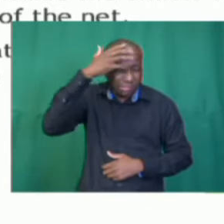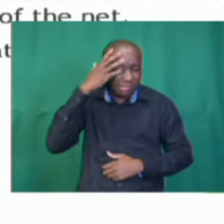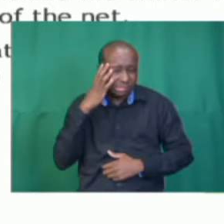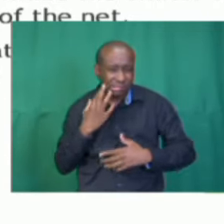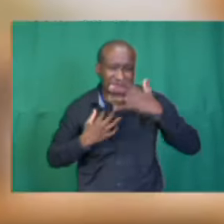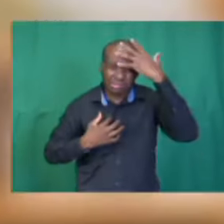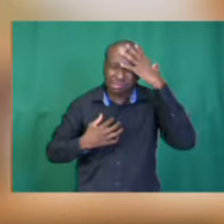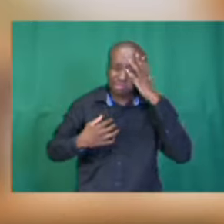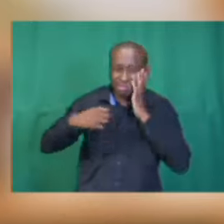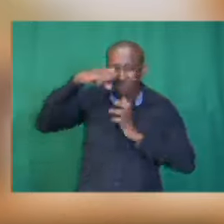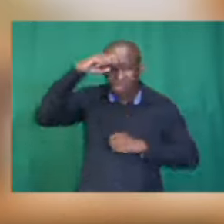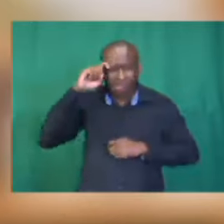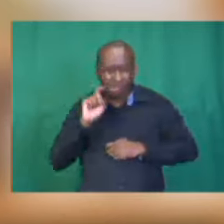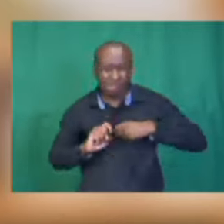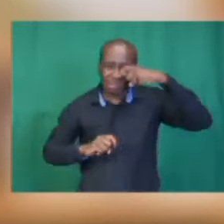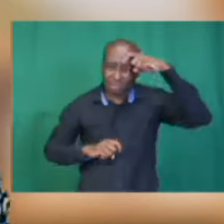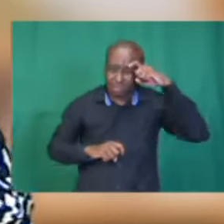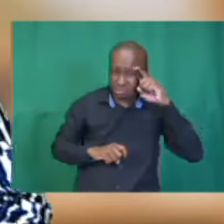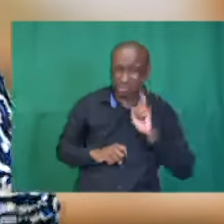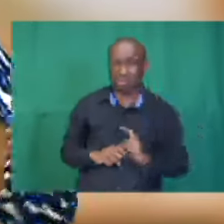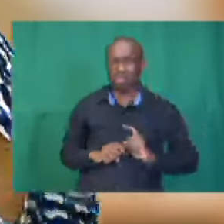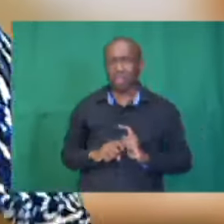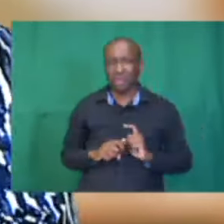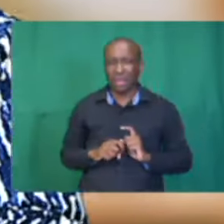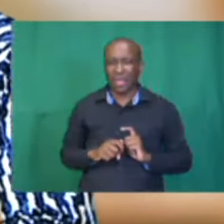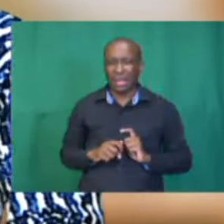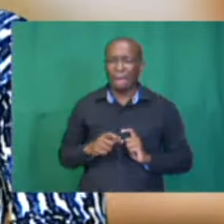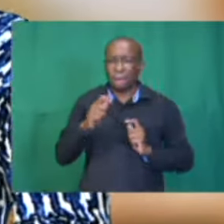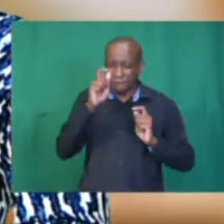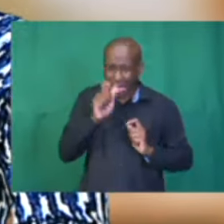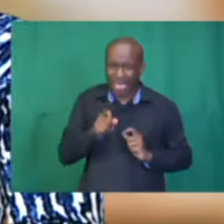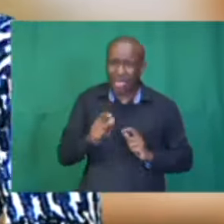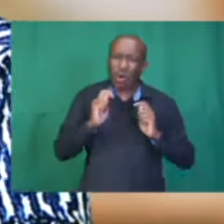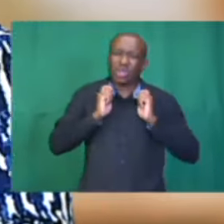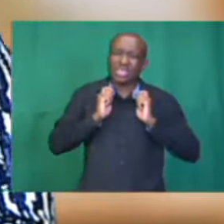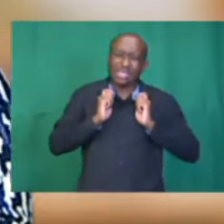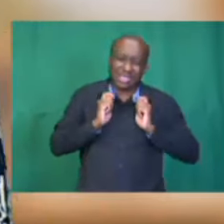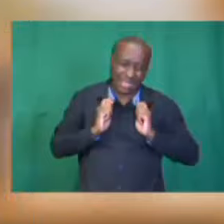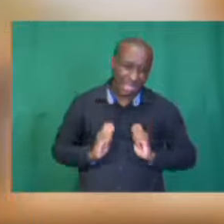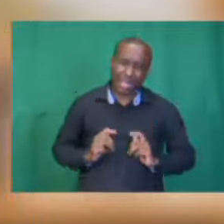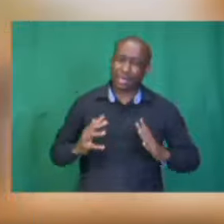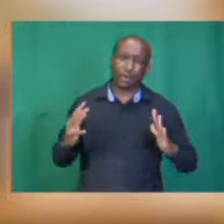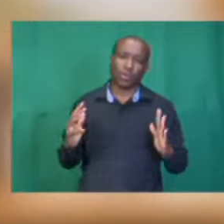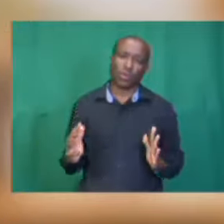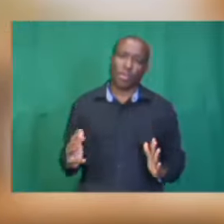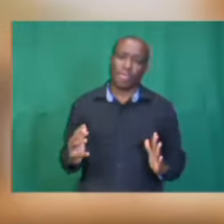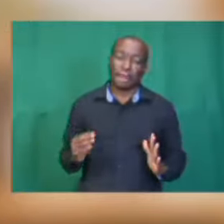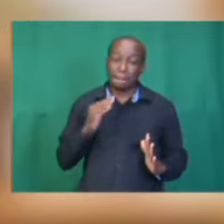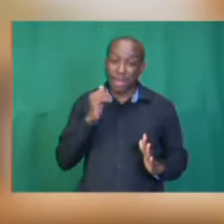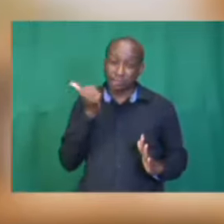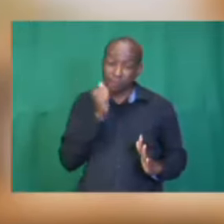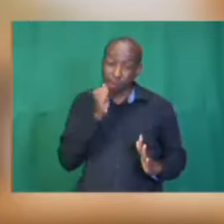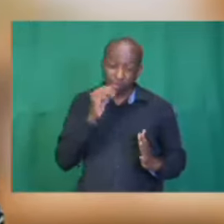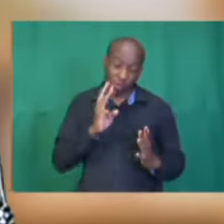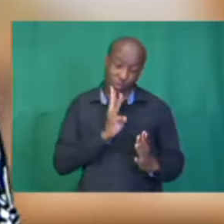a picture of somebody who is actually tired. Okay, that is a beautiful choice of words